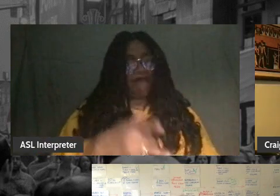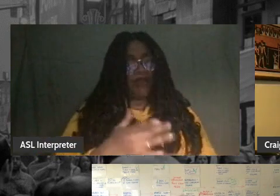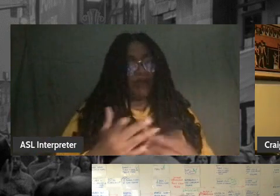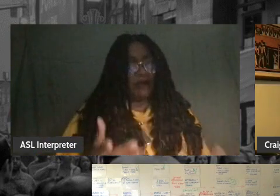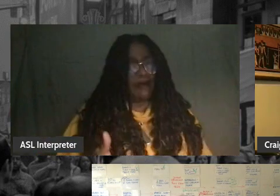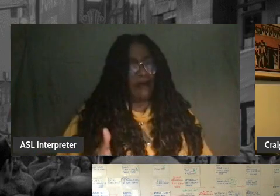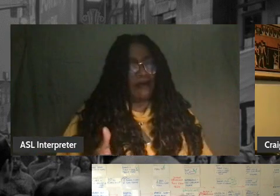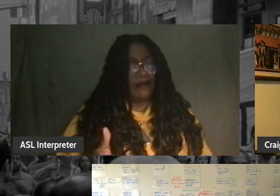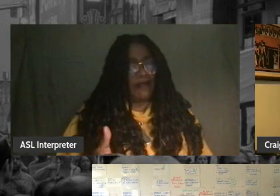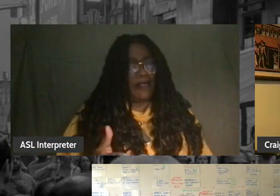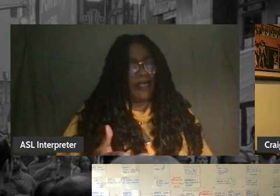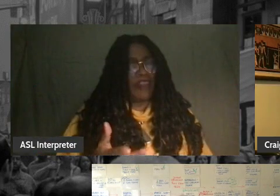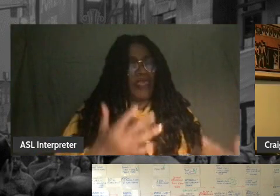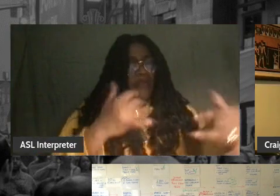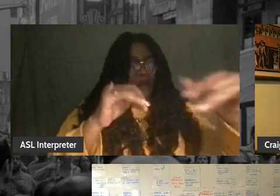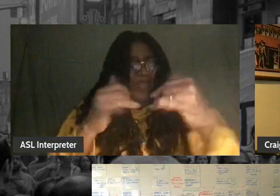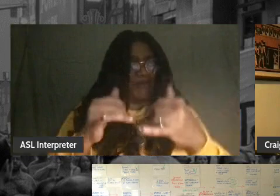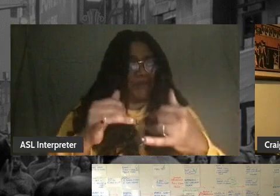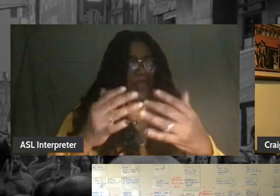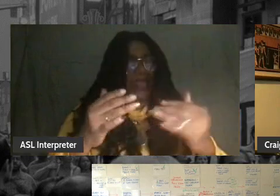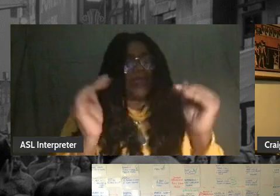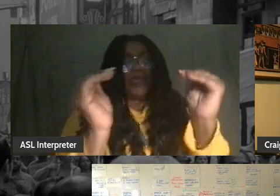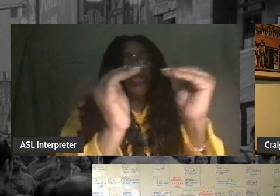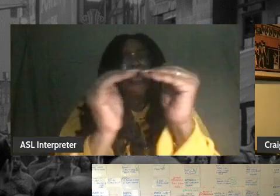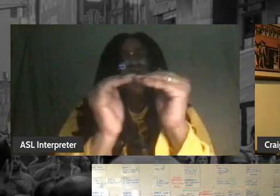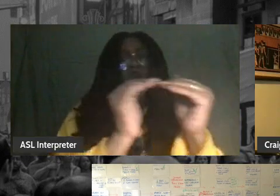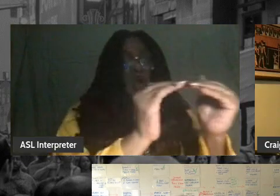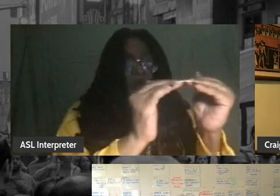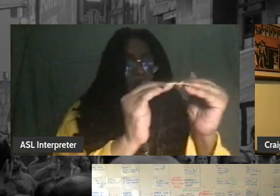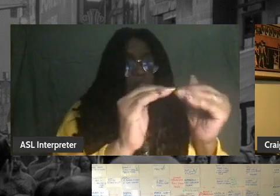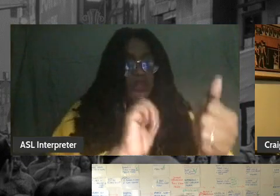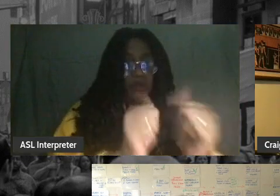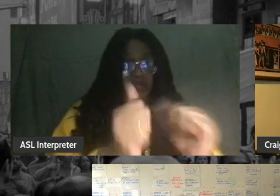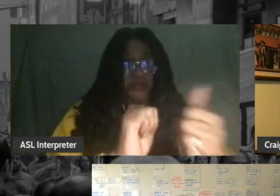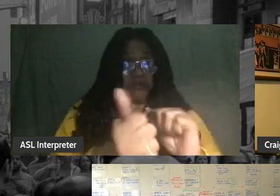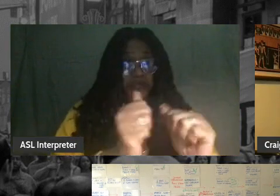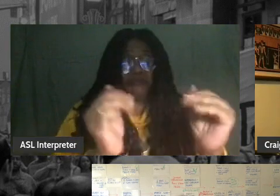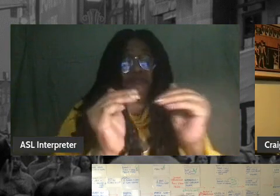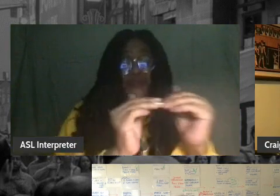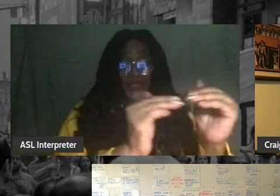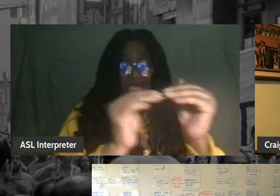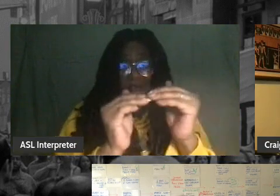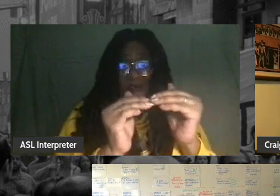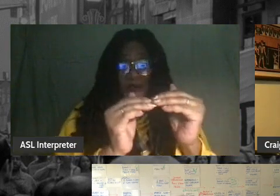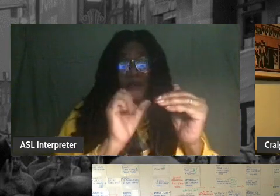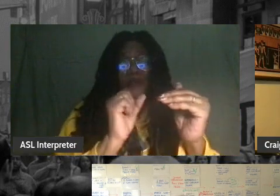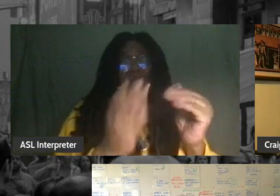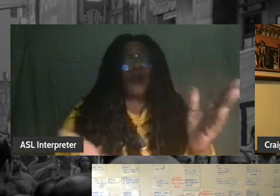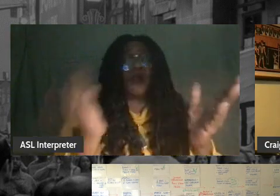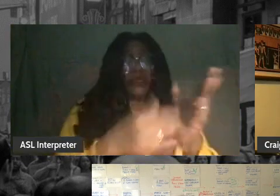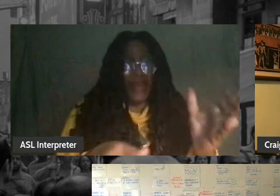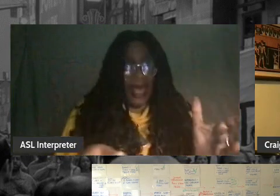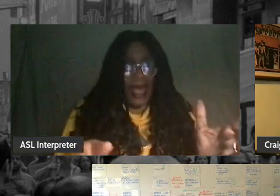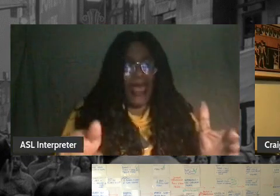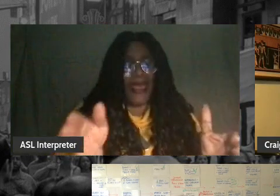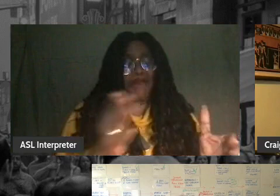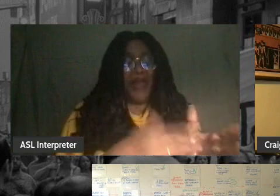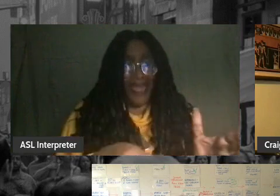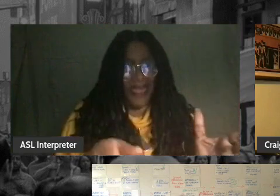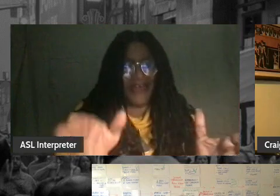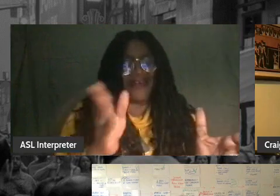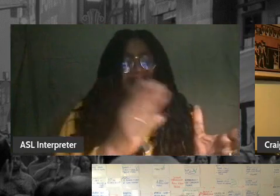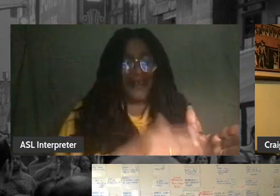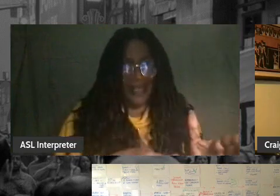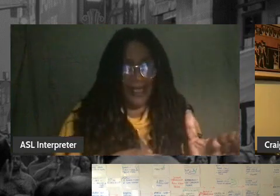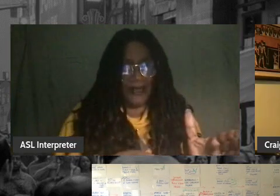they would have to play on equal footing. So again, time and again, getting